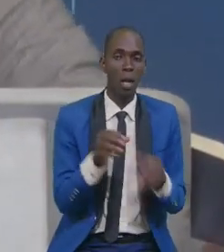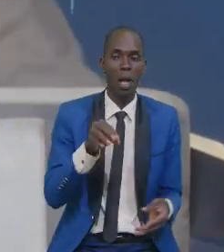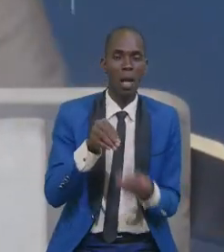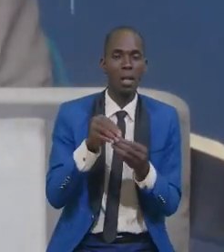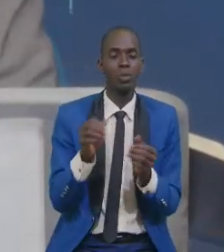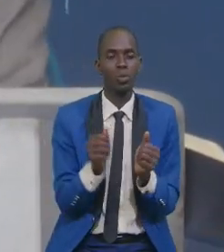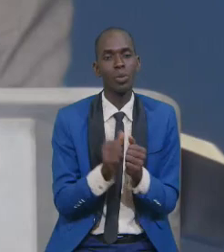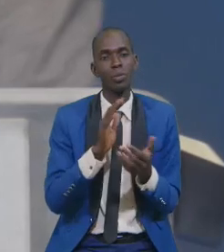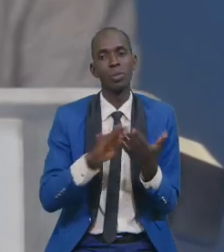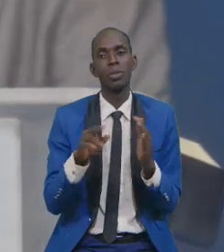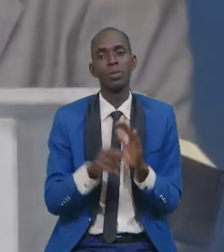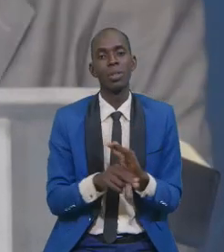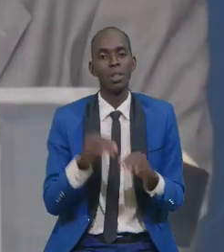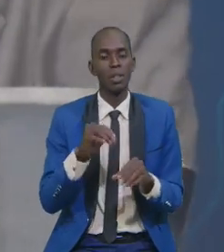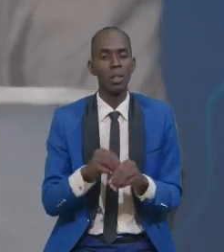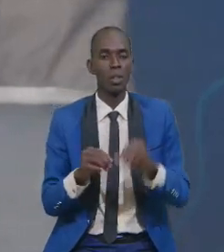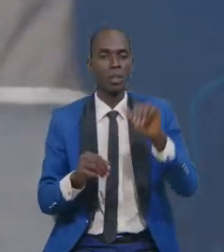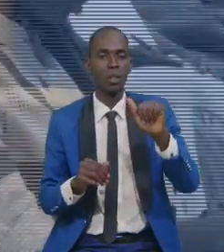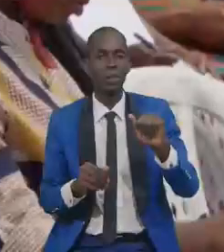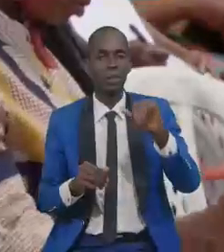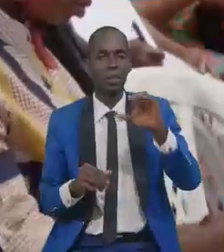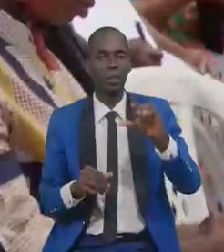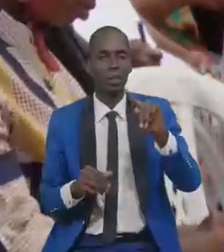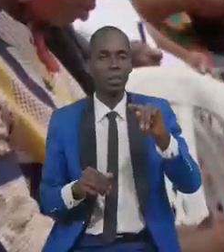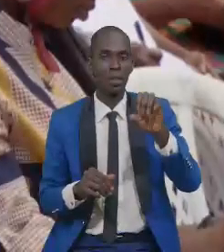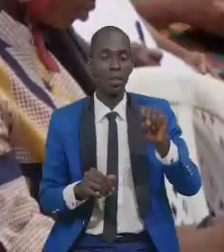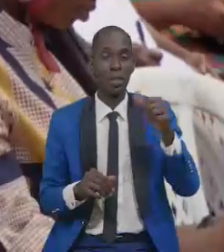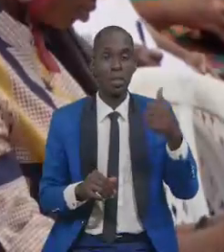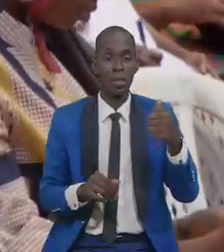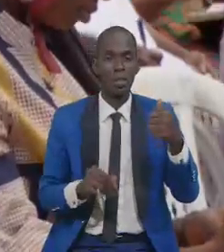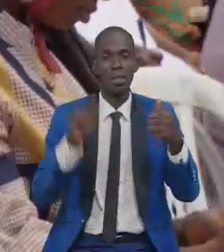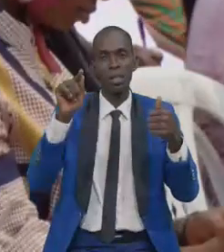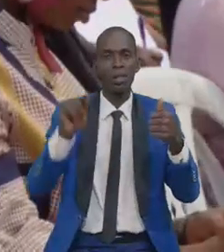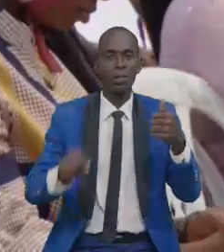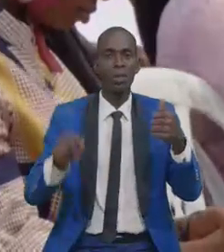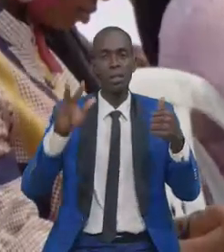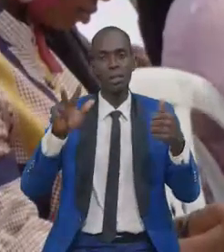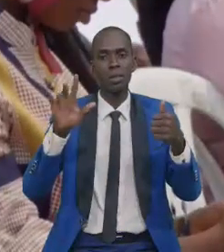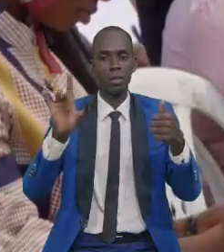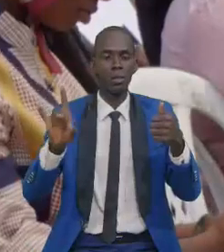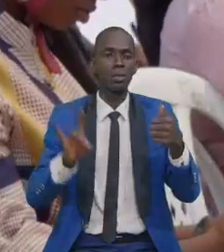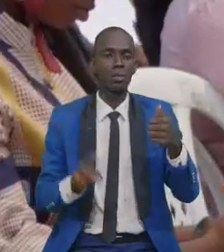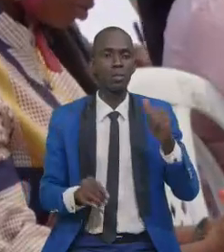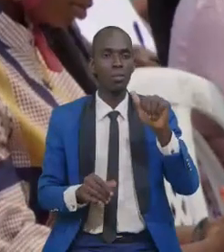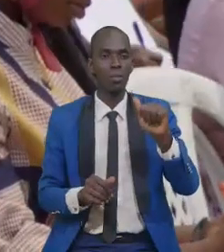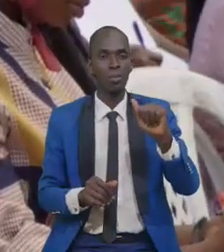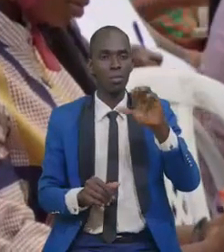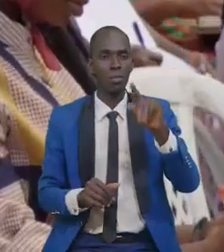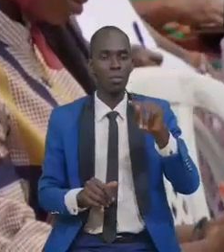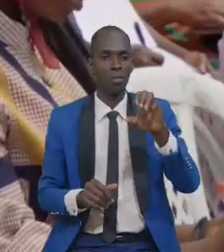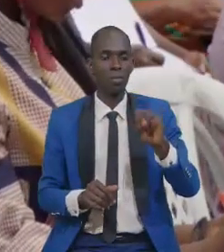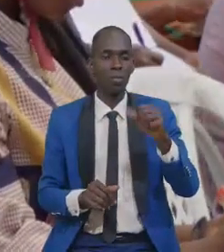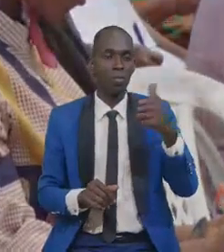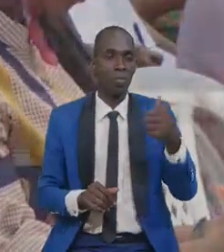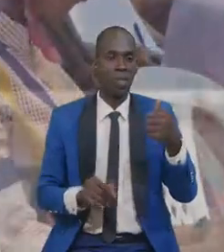forgiveness. In Acts chapter 10, verse 38, Acts 10, verse